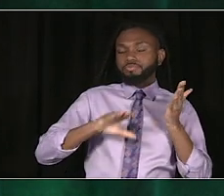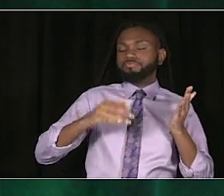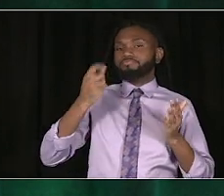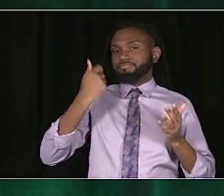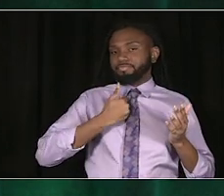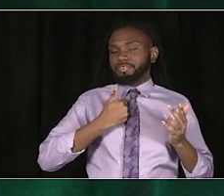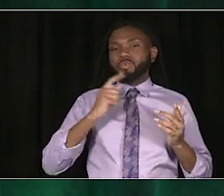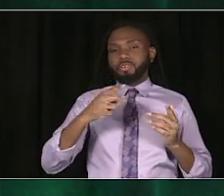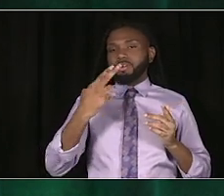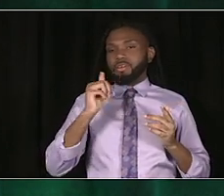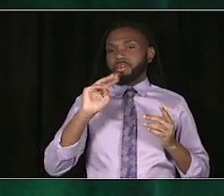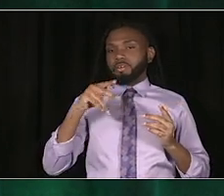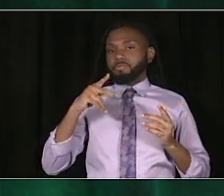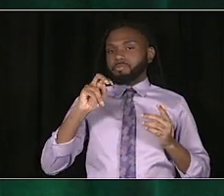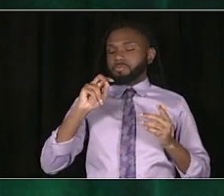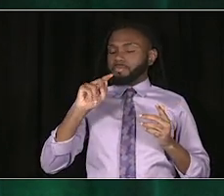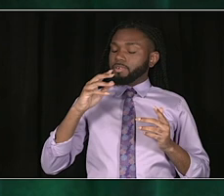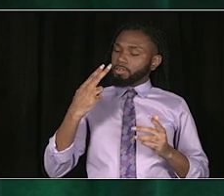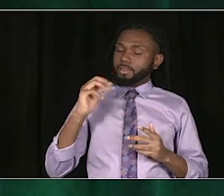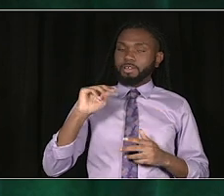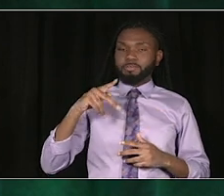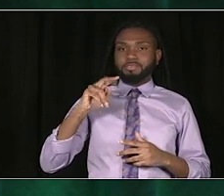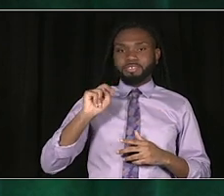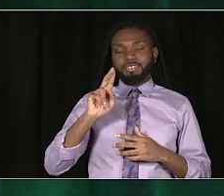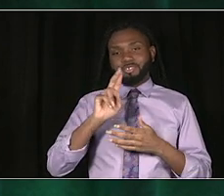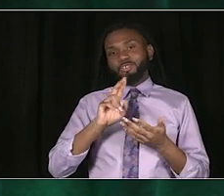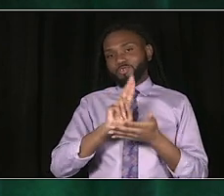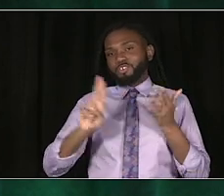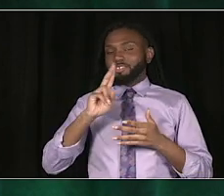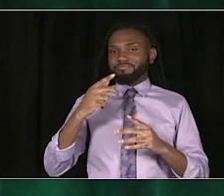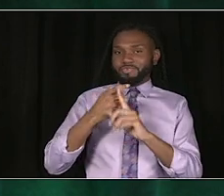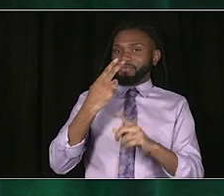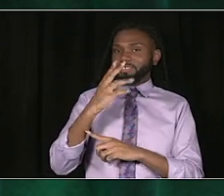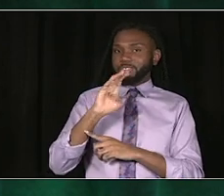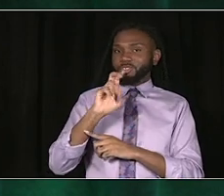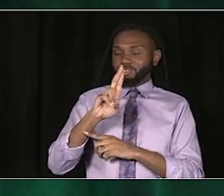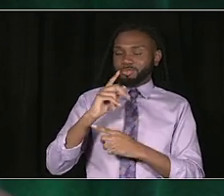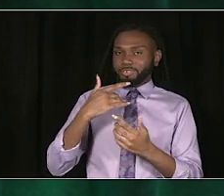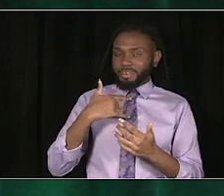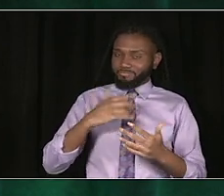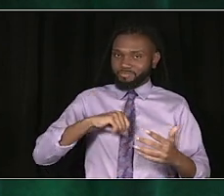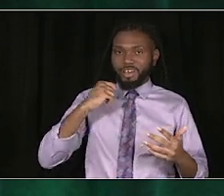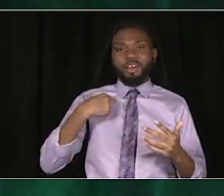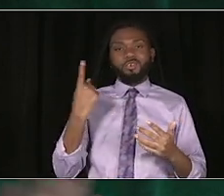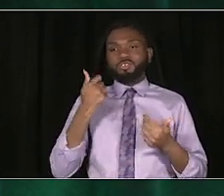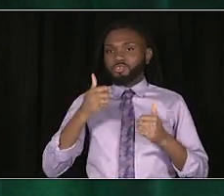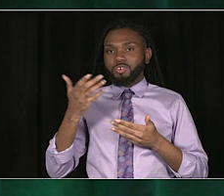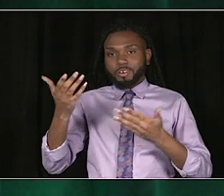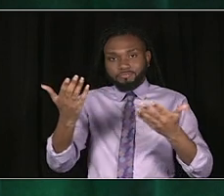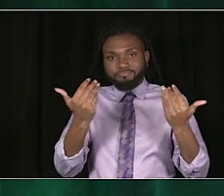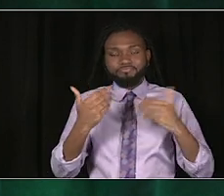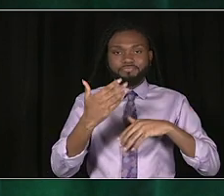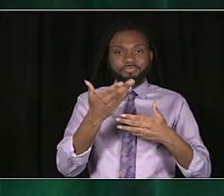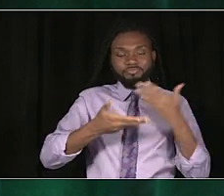University. I'm an HBCU graduate, very proud to be an HBCU graduate. I try to really bring Hampton students to Washington, talk